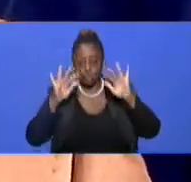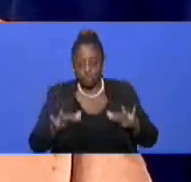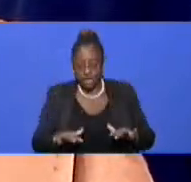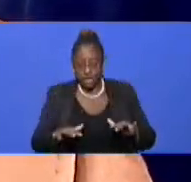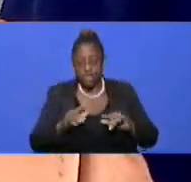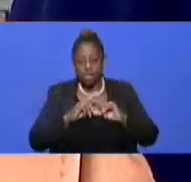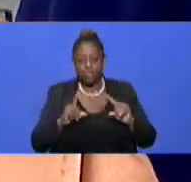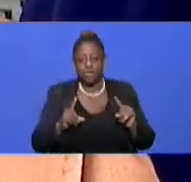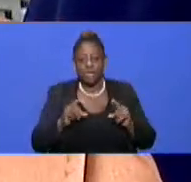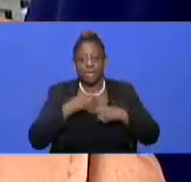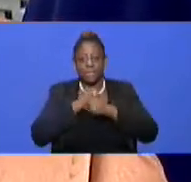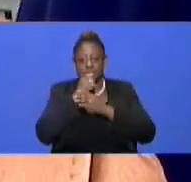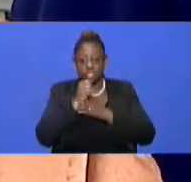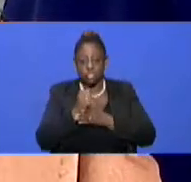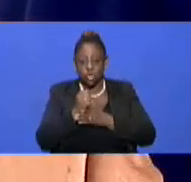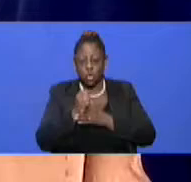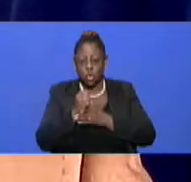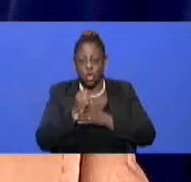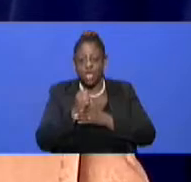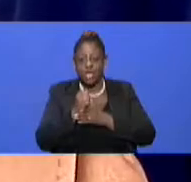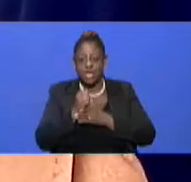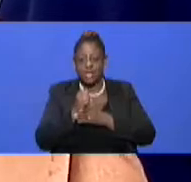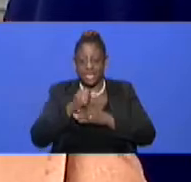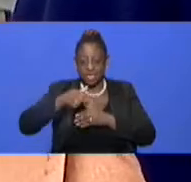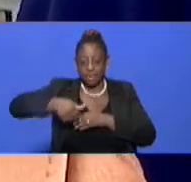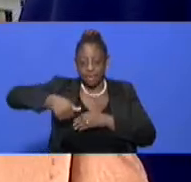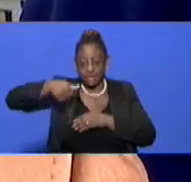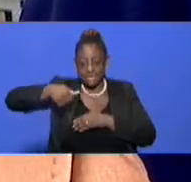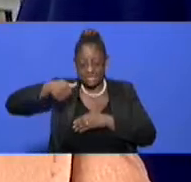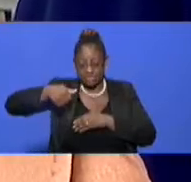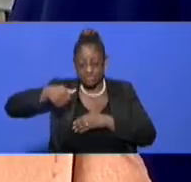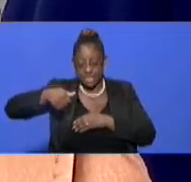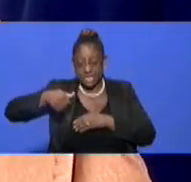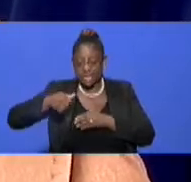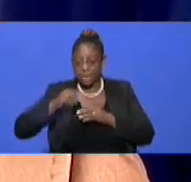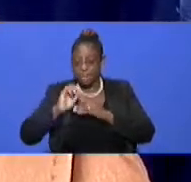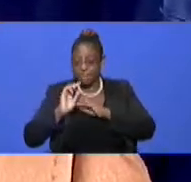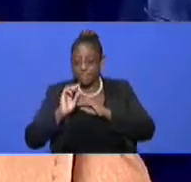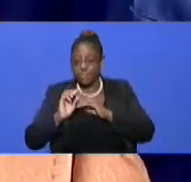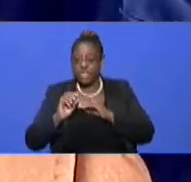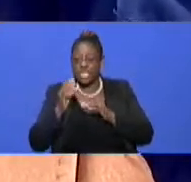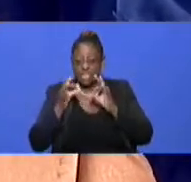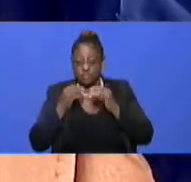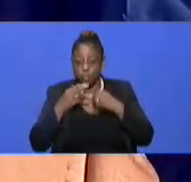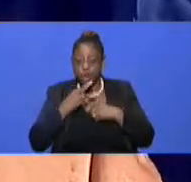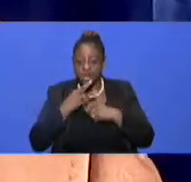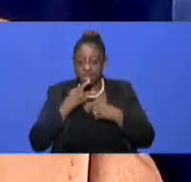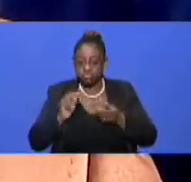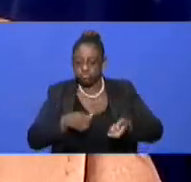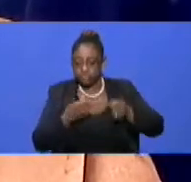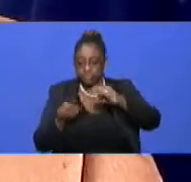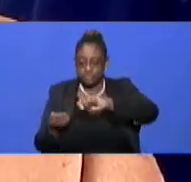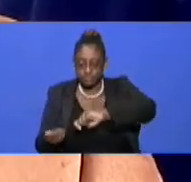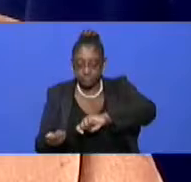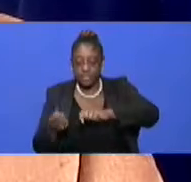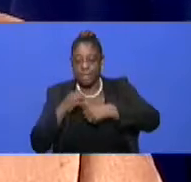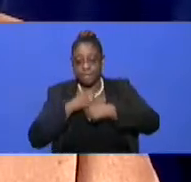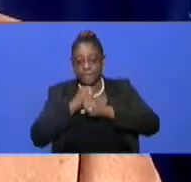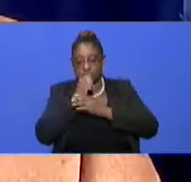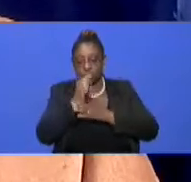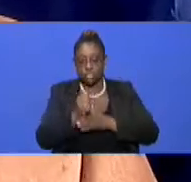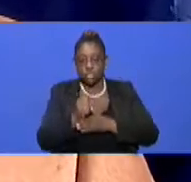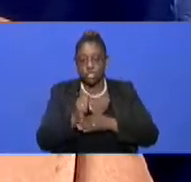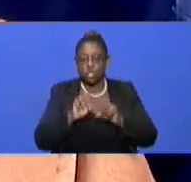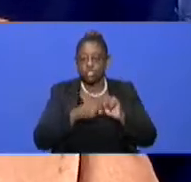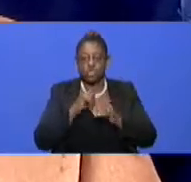receptacles that will hold the water that we discard those as much as possible and make certain that there's no water settling, so mosquitoes